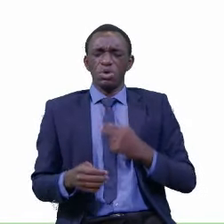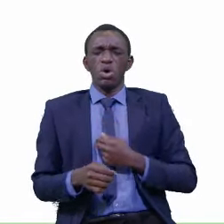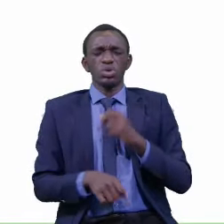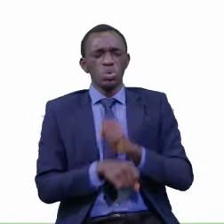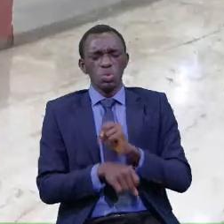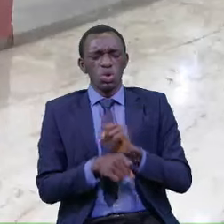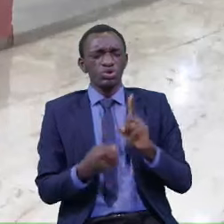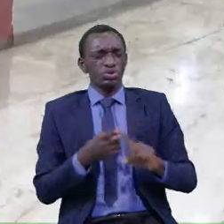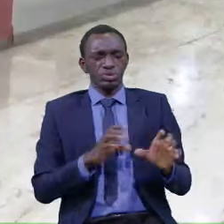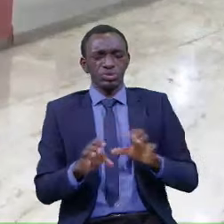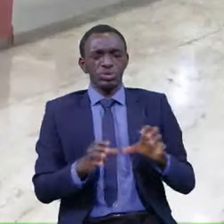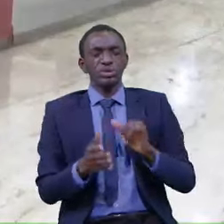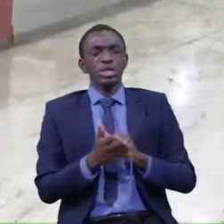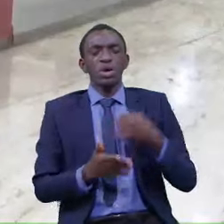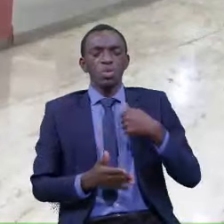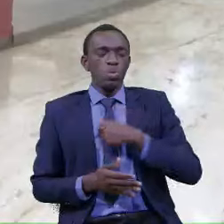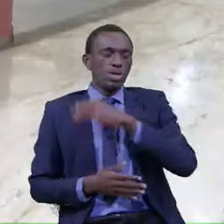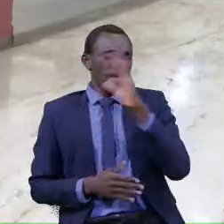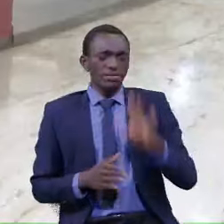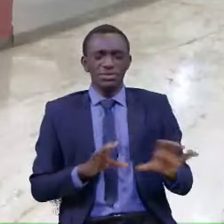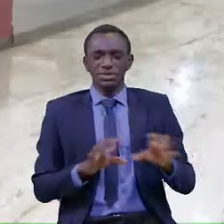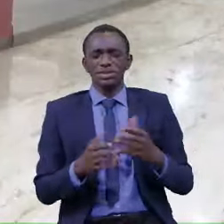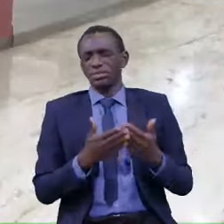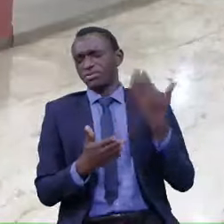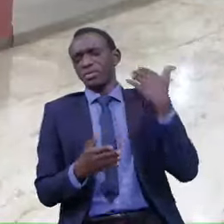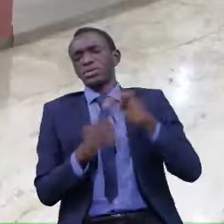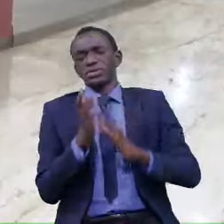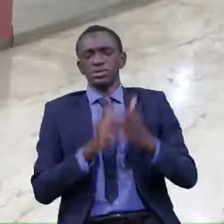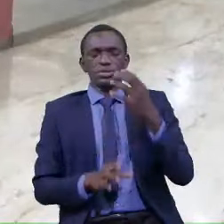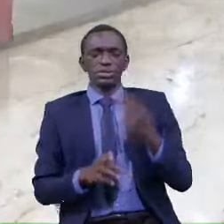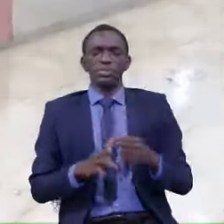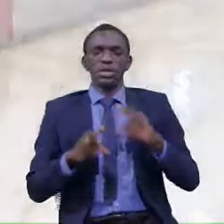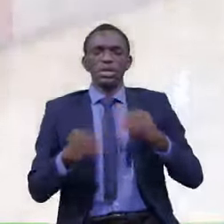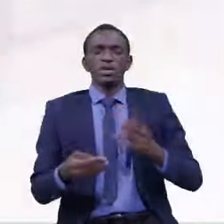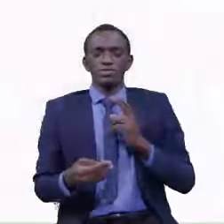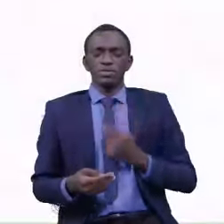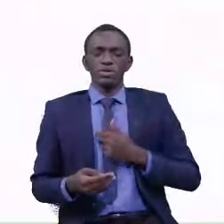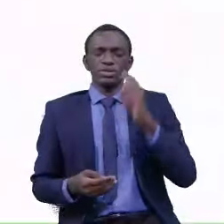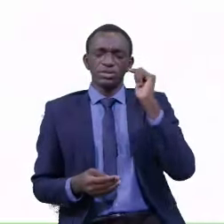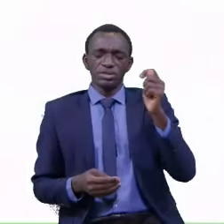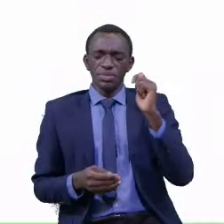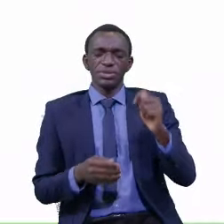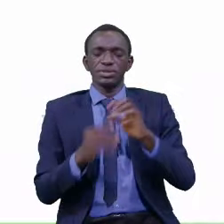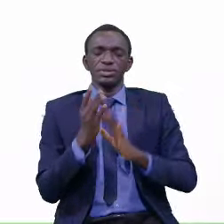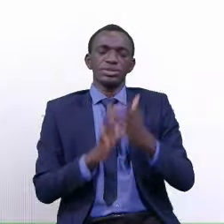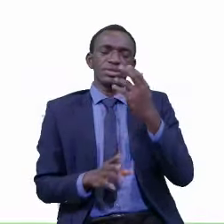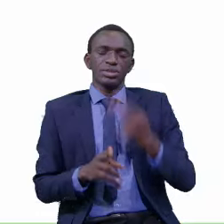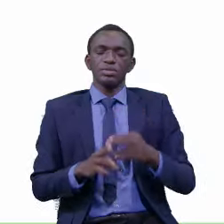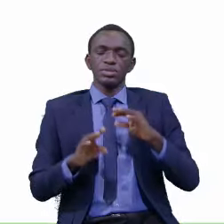before. And put testimony in every life. Testimony in every